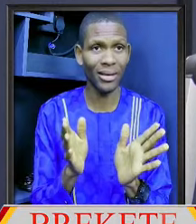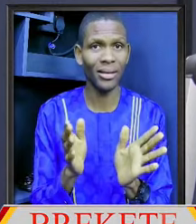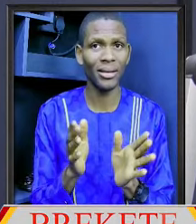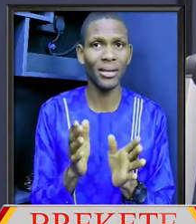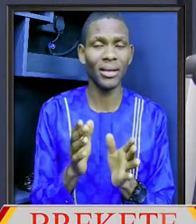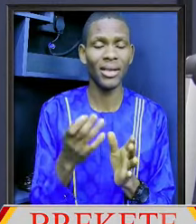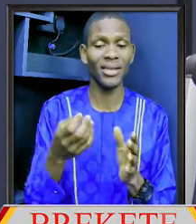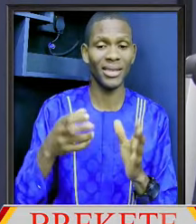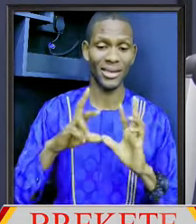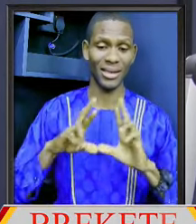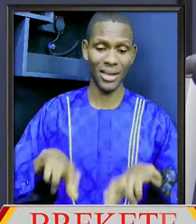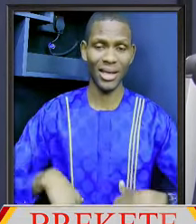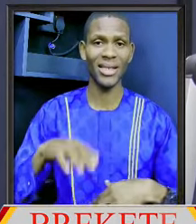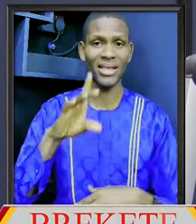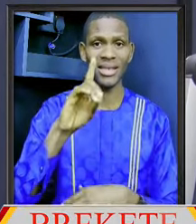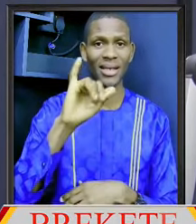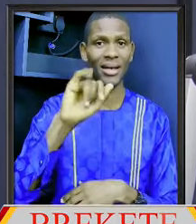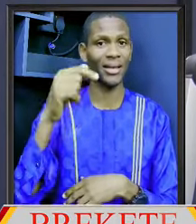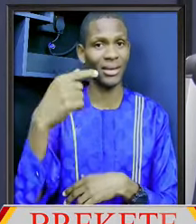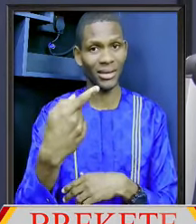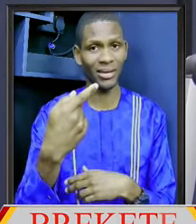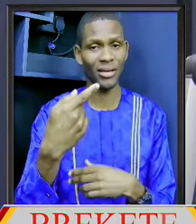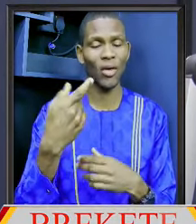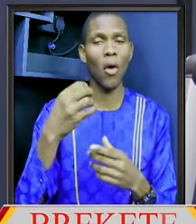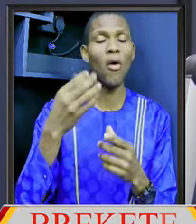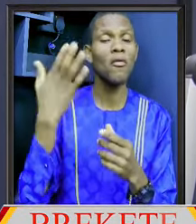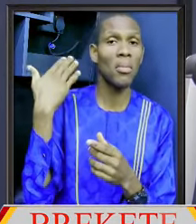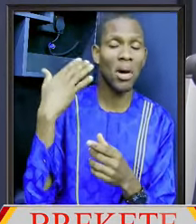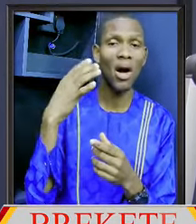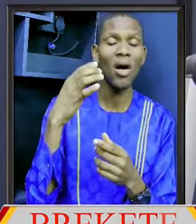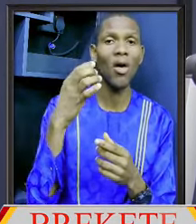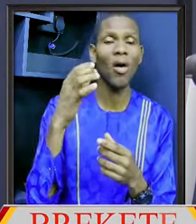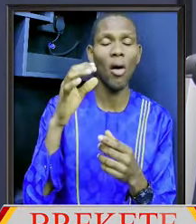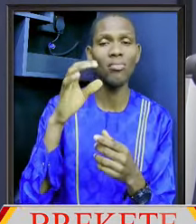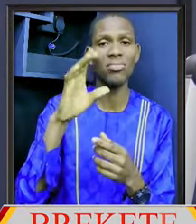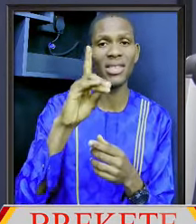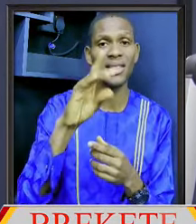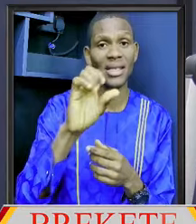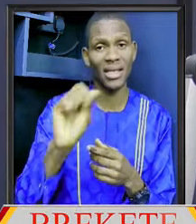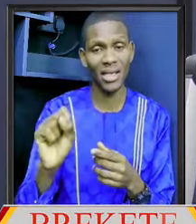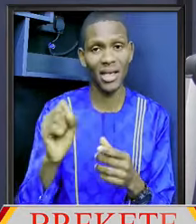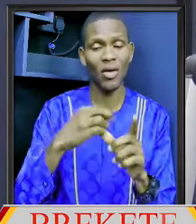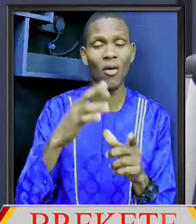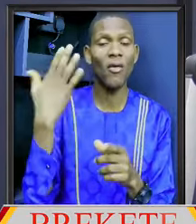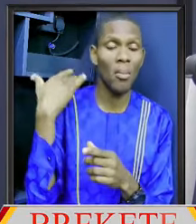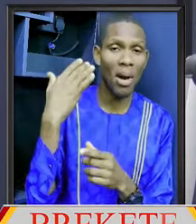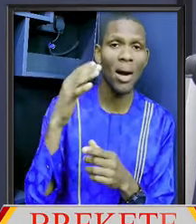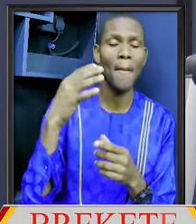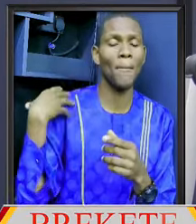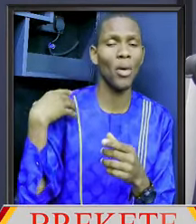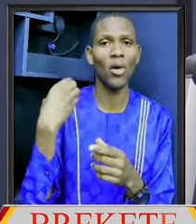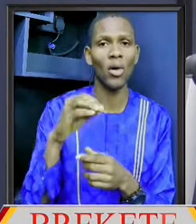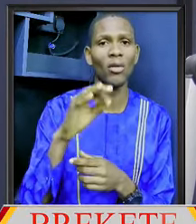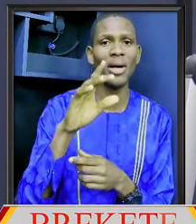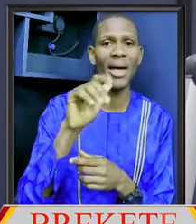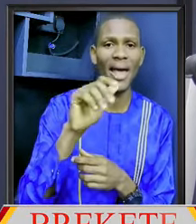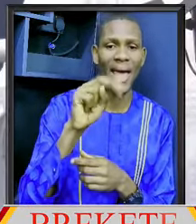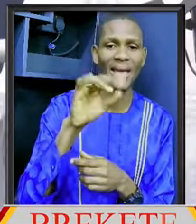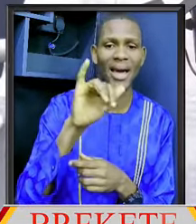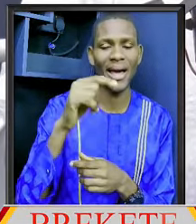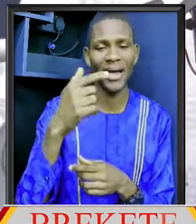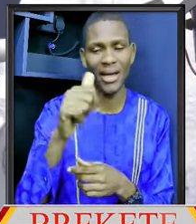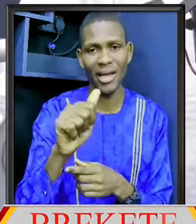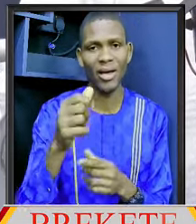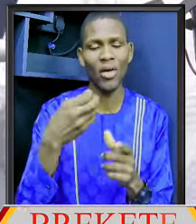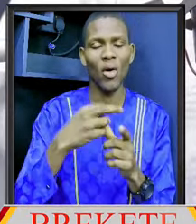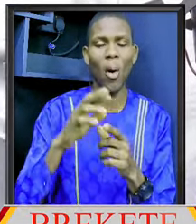retired DIG, former oga of DSS, former oga of NIA, former oga of this